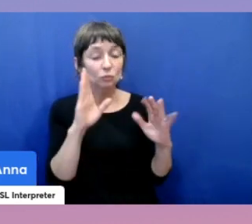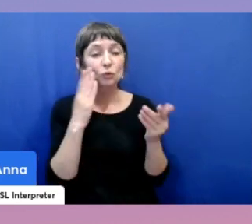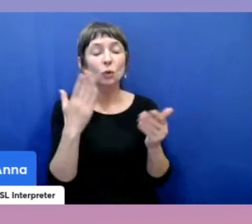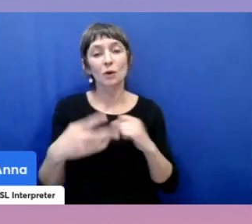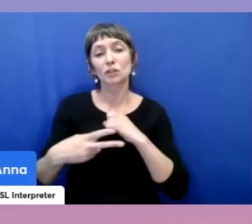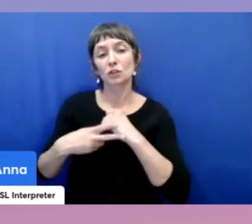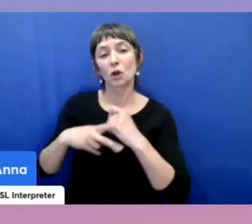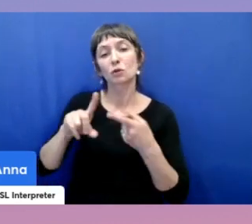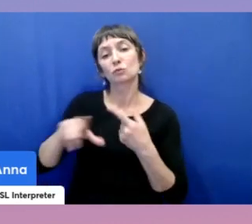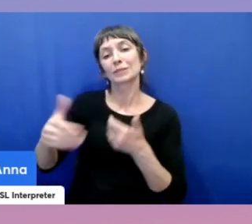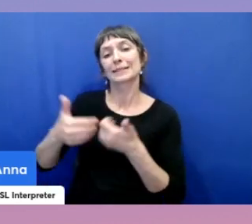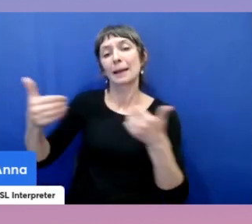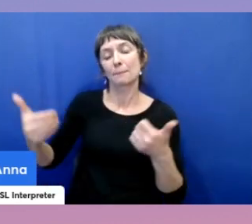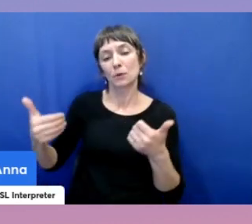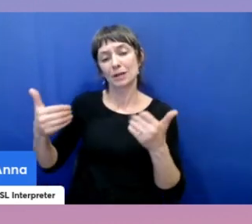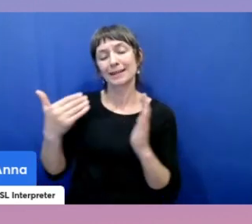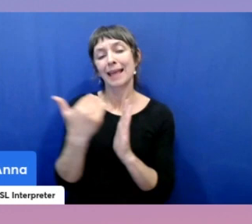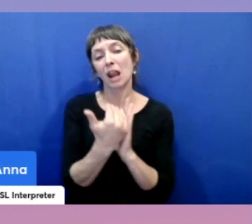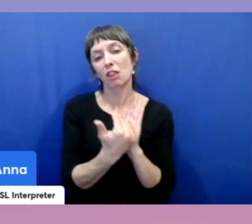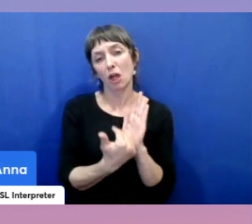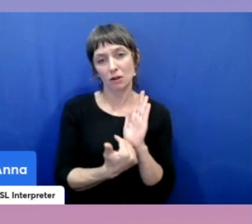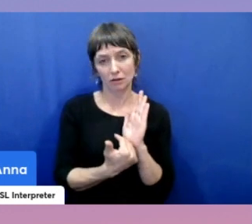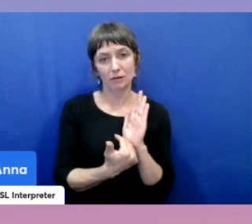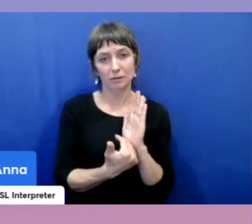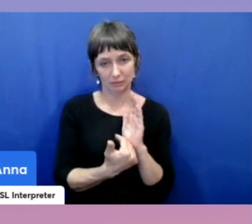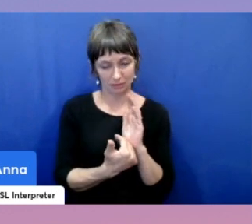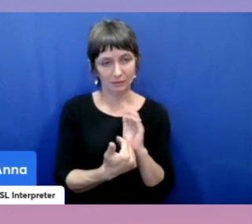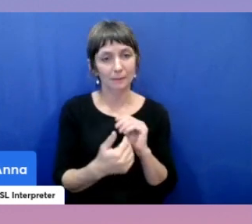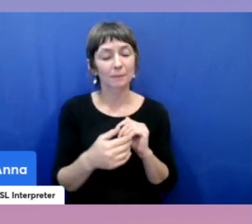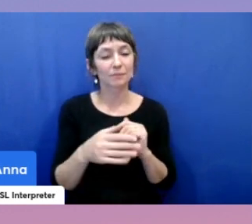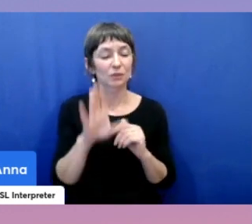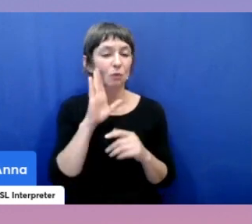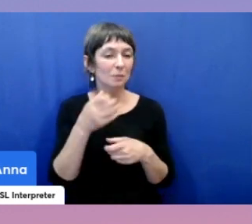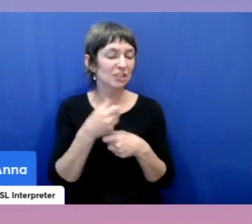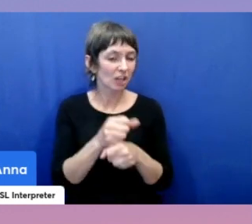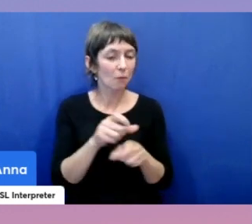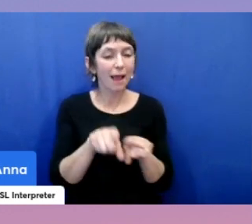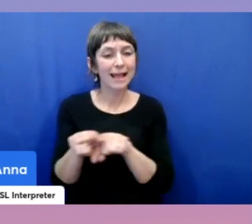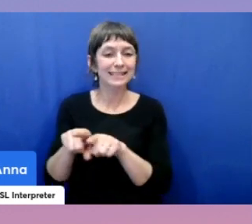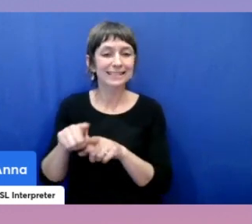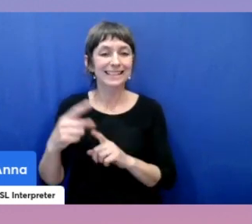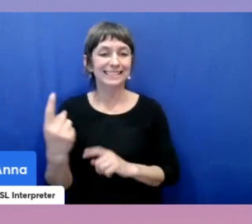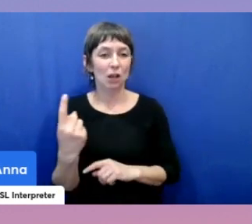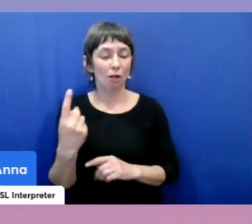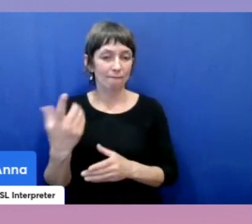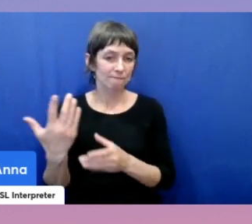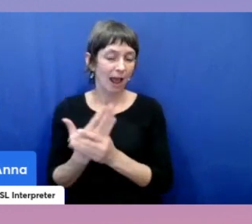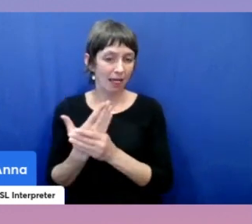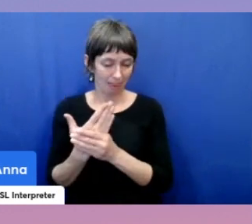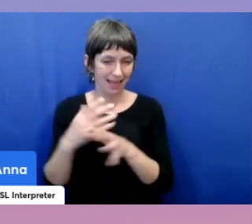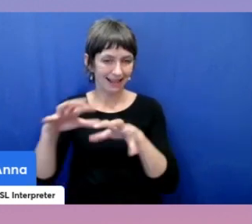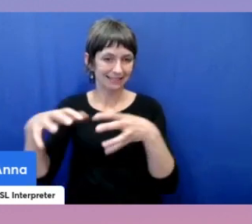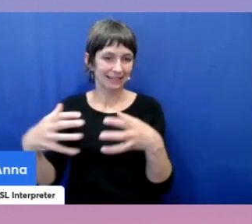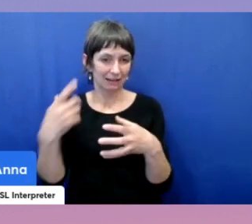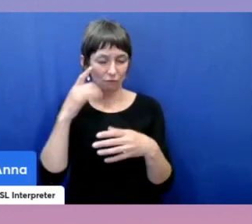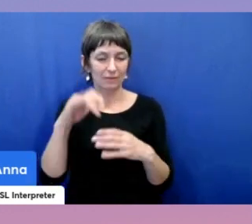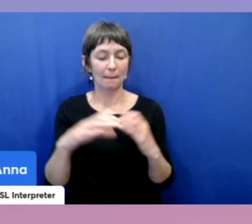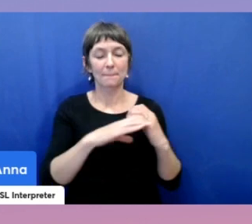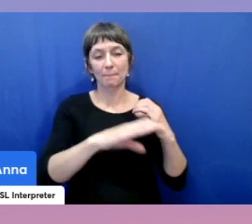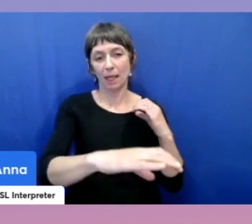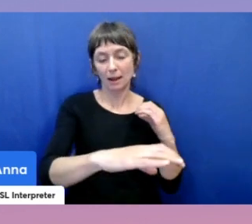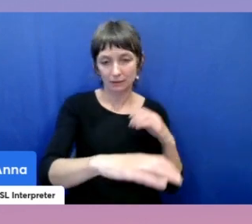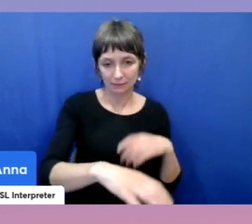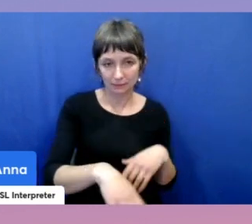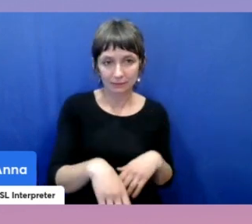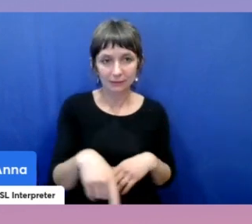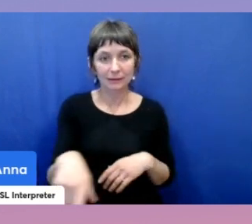software catalog. The Notion link will be generated as a single file entity for the following pipeline, and GB